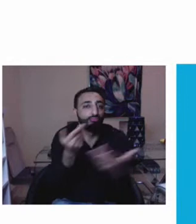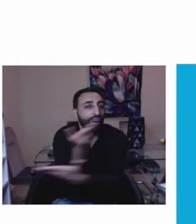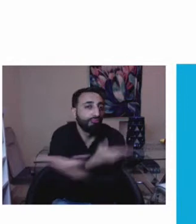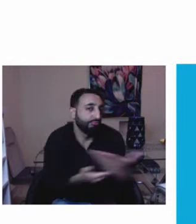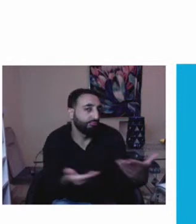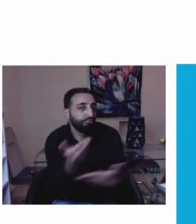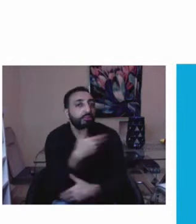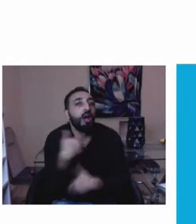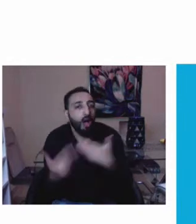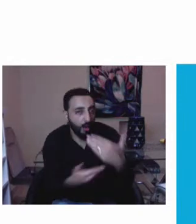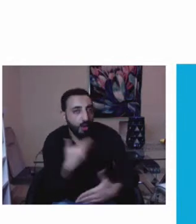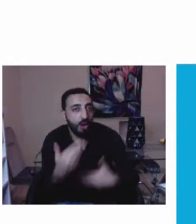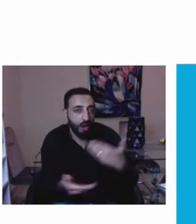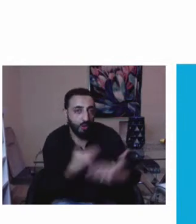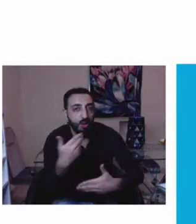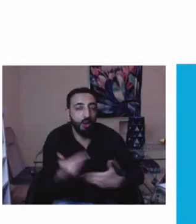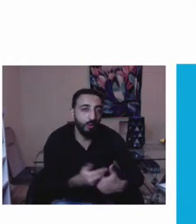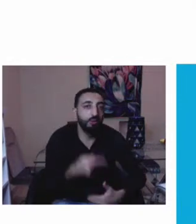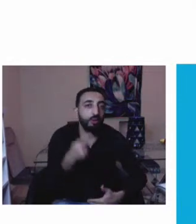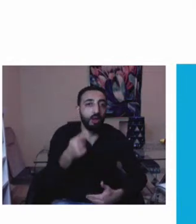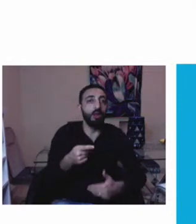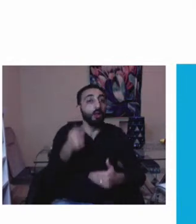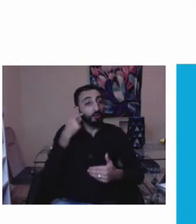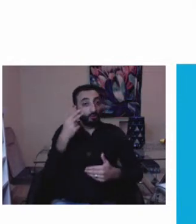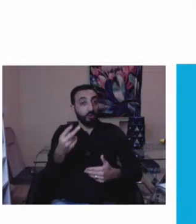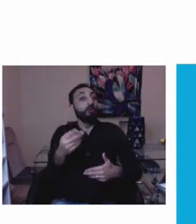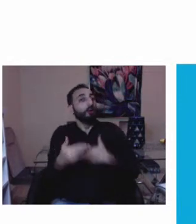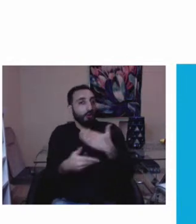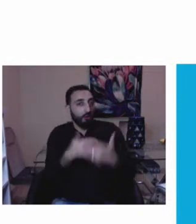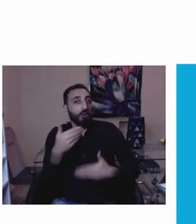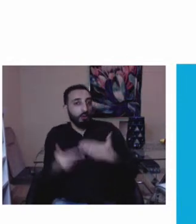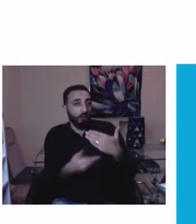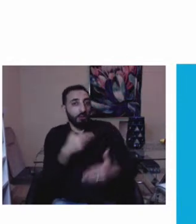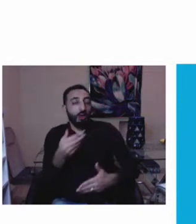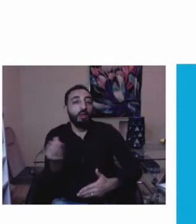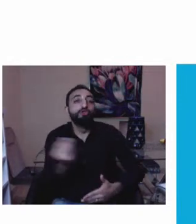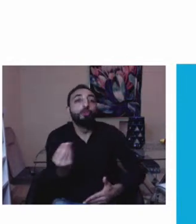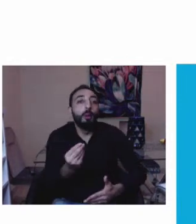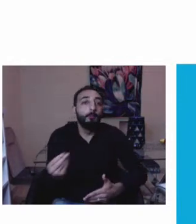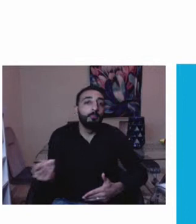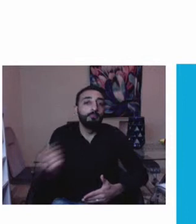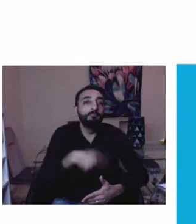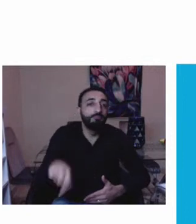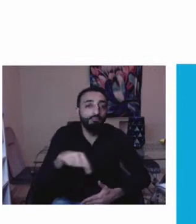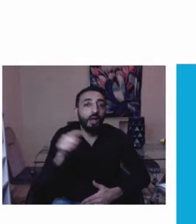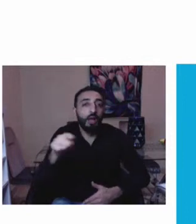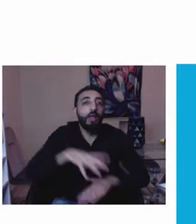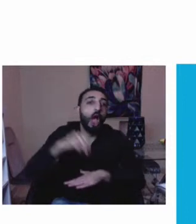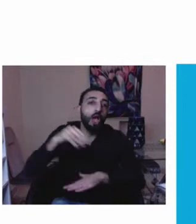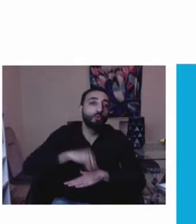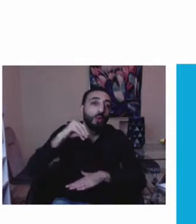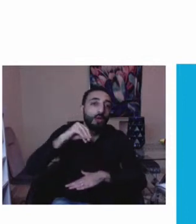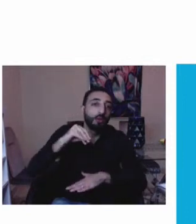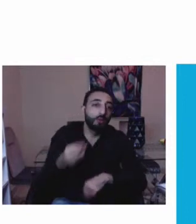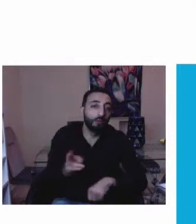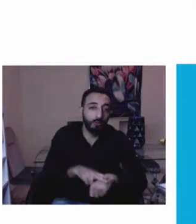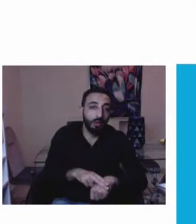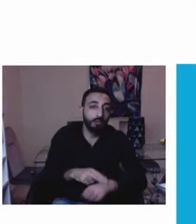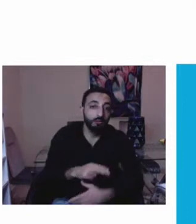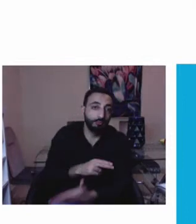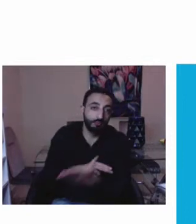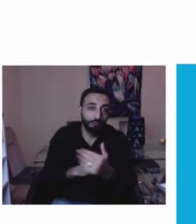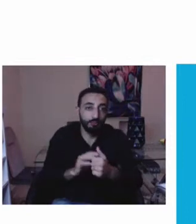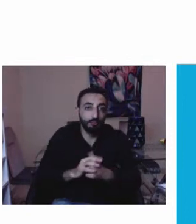Sweden. So with this, we will move into the next segment of our session, which is the facilitated